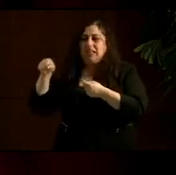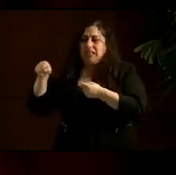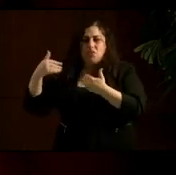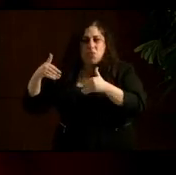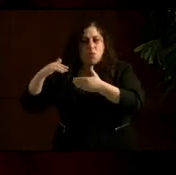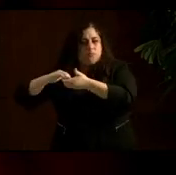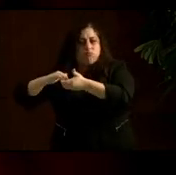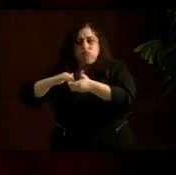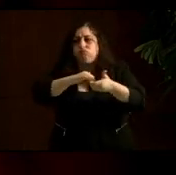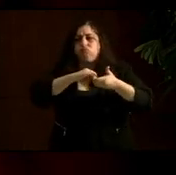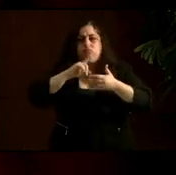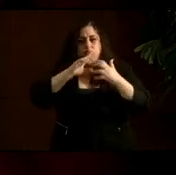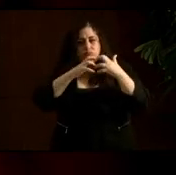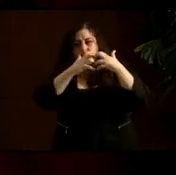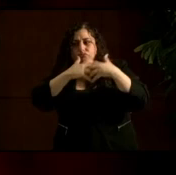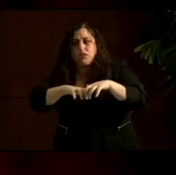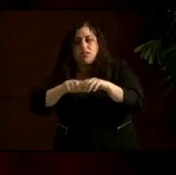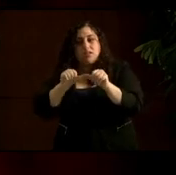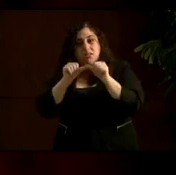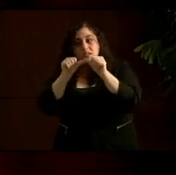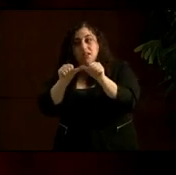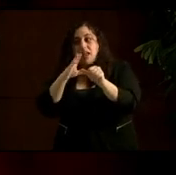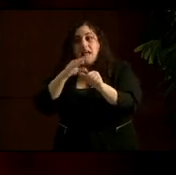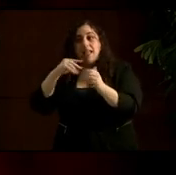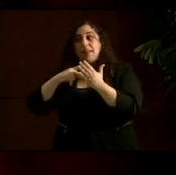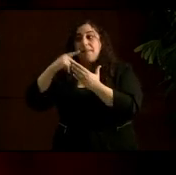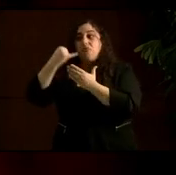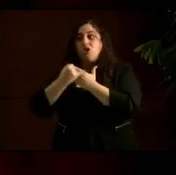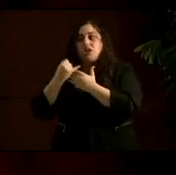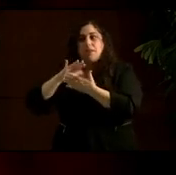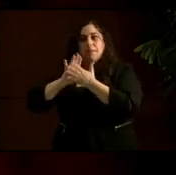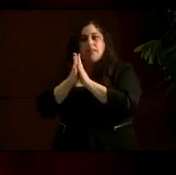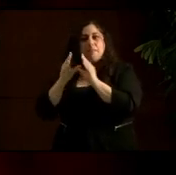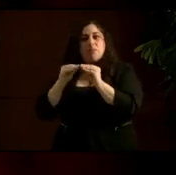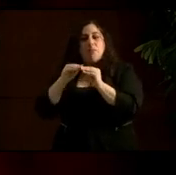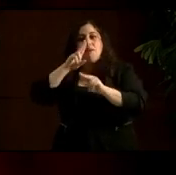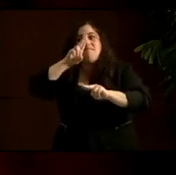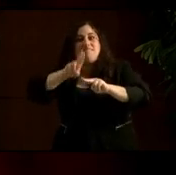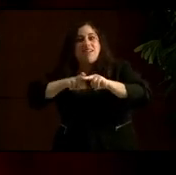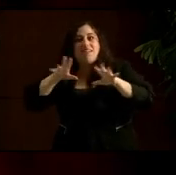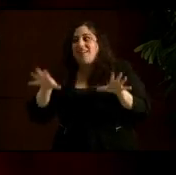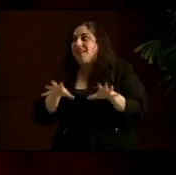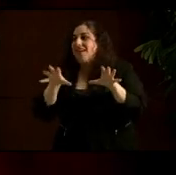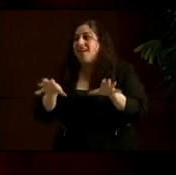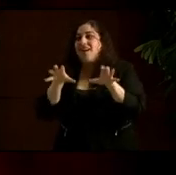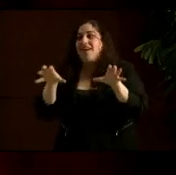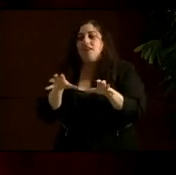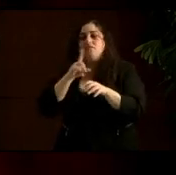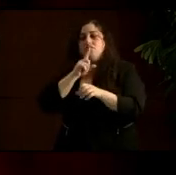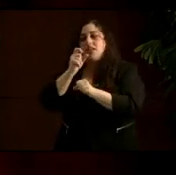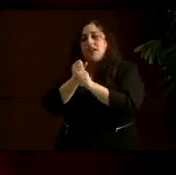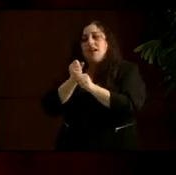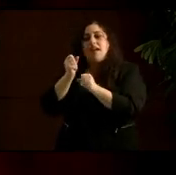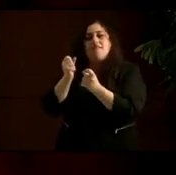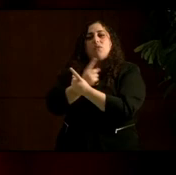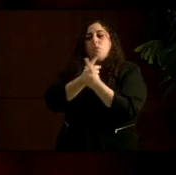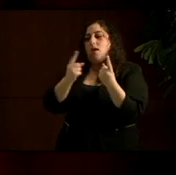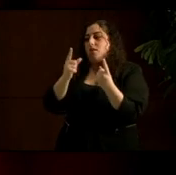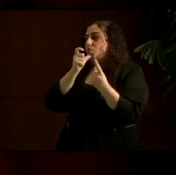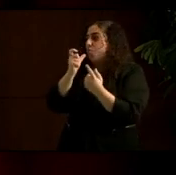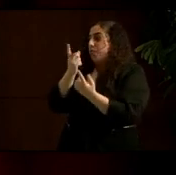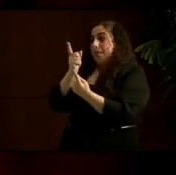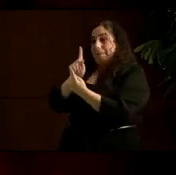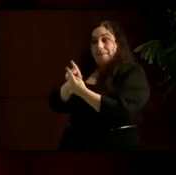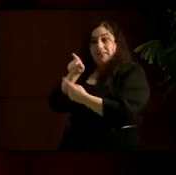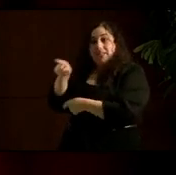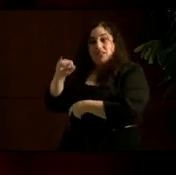simply become far more fun. Everyone who interacts with Jim is touched in a positive way. He knows how to bring light to